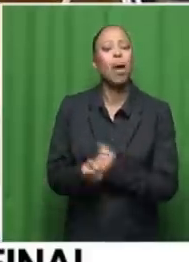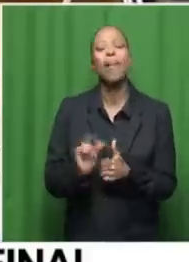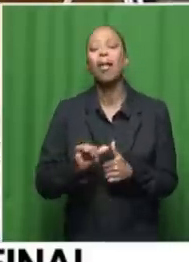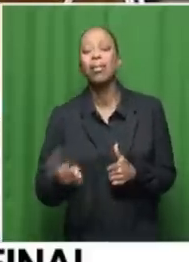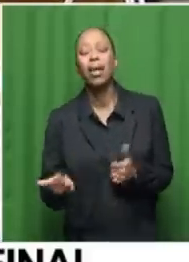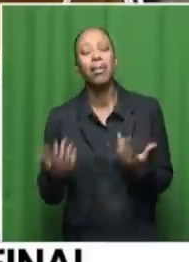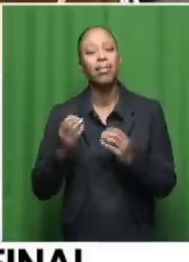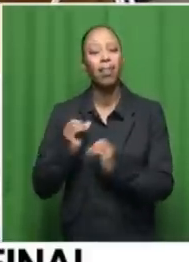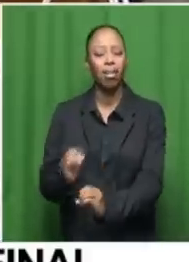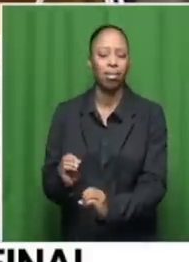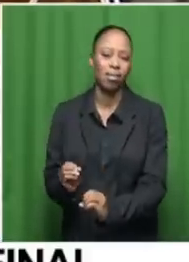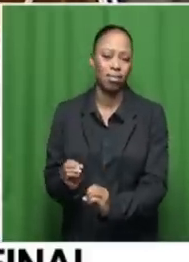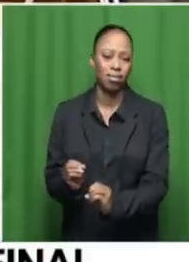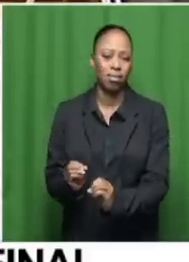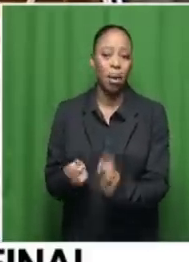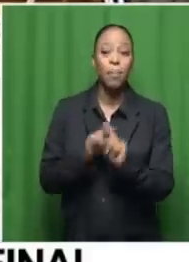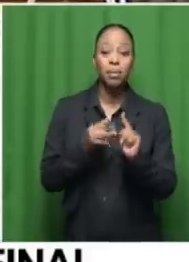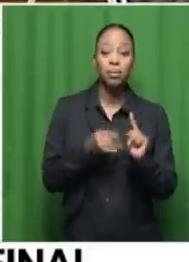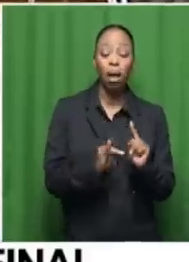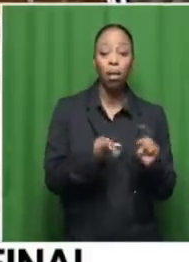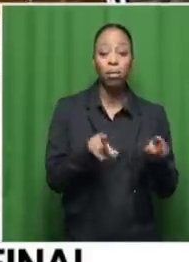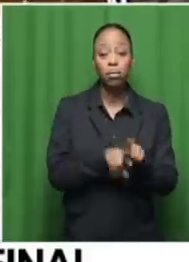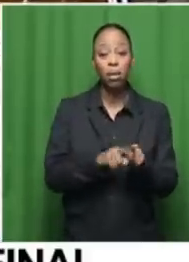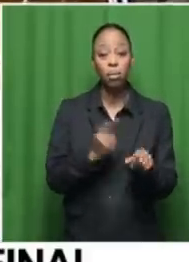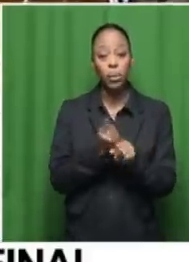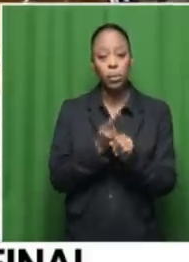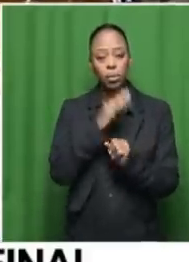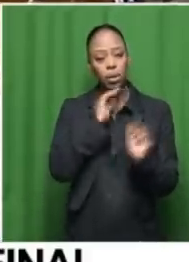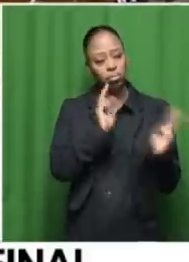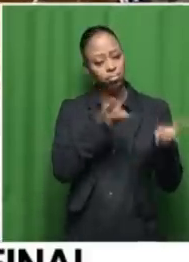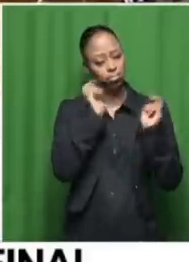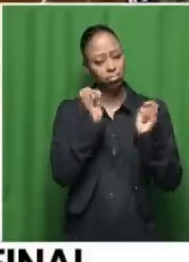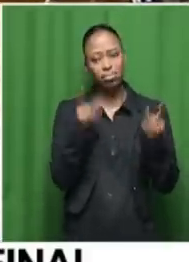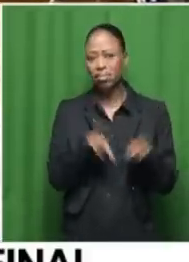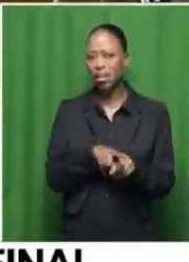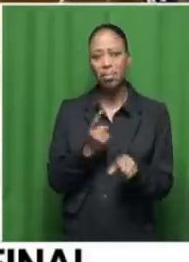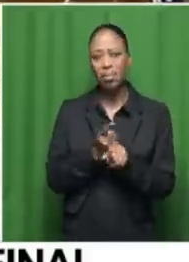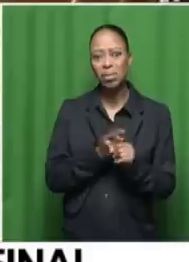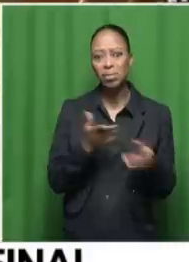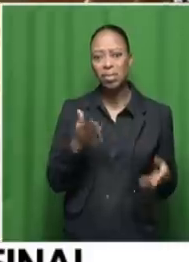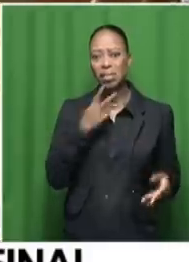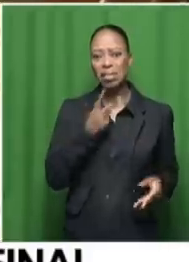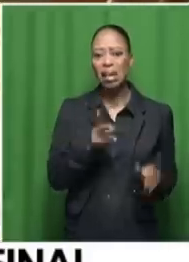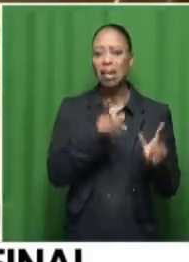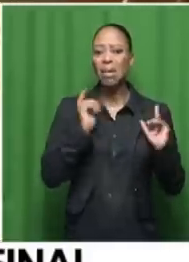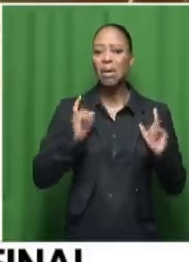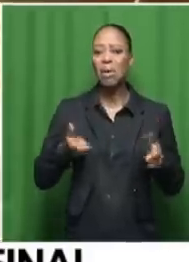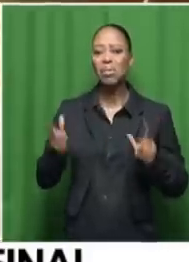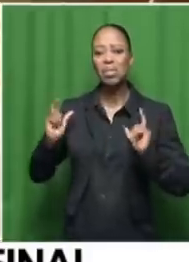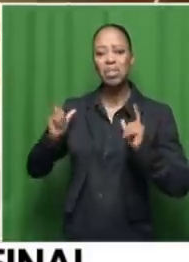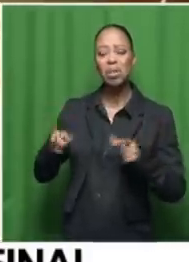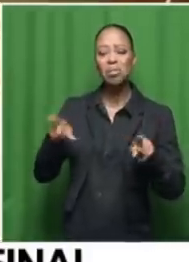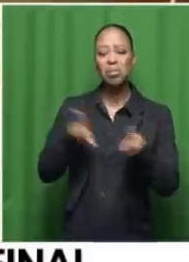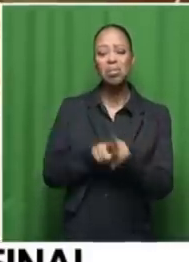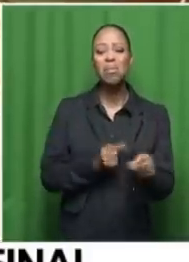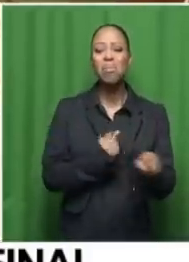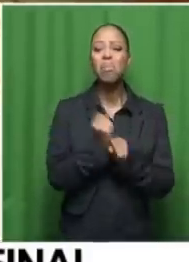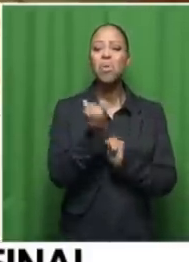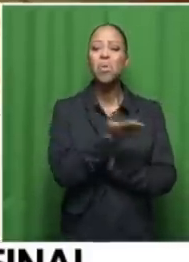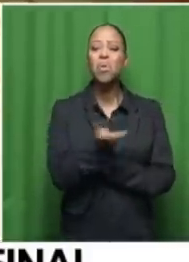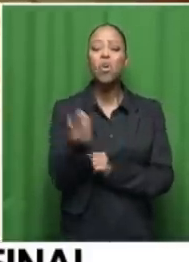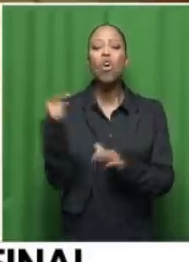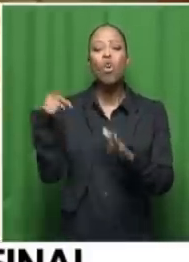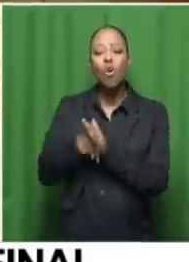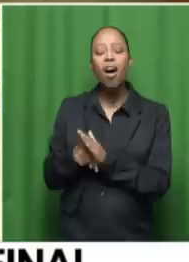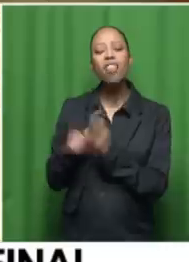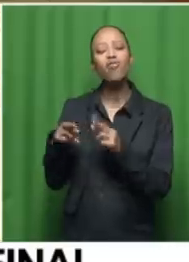accountability. Instead, there is a view in this country that commissions such as these are a waste